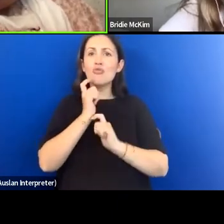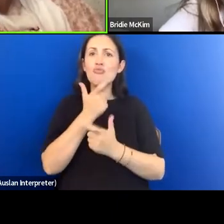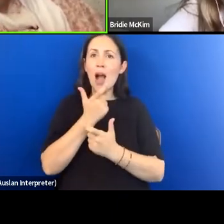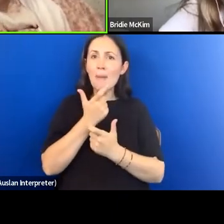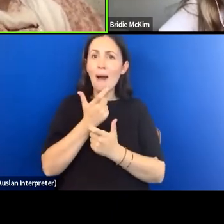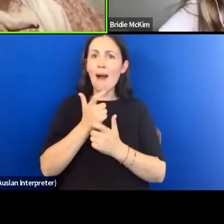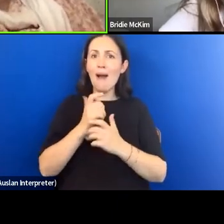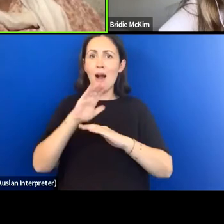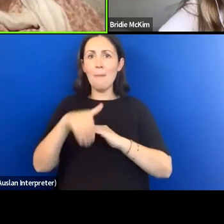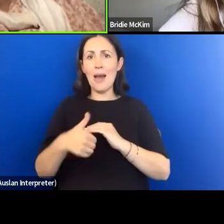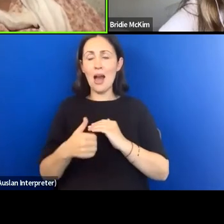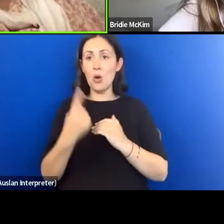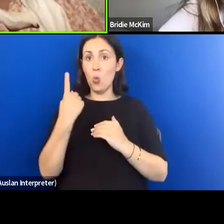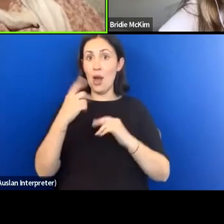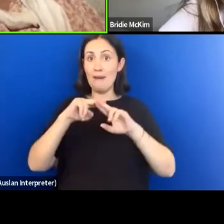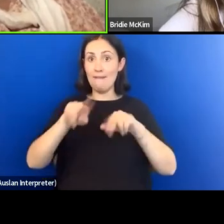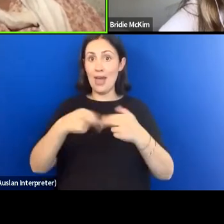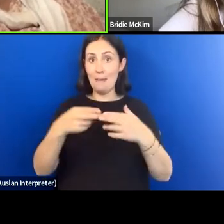family